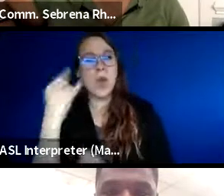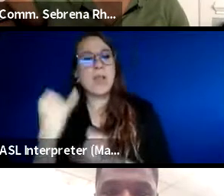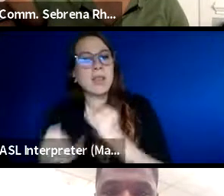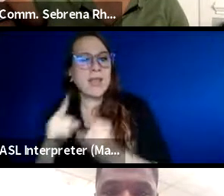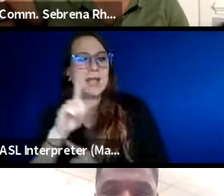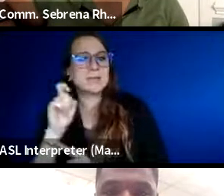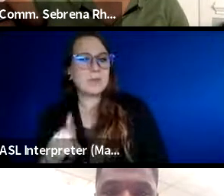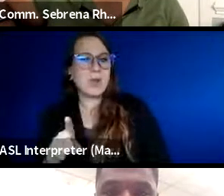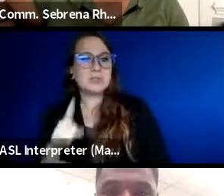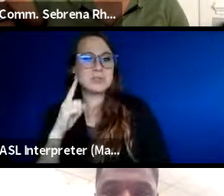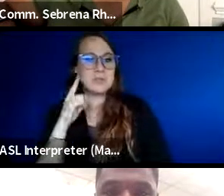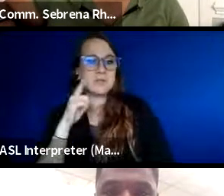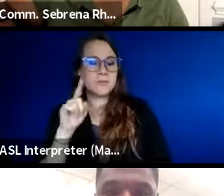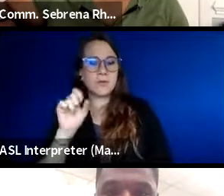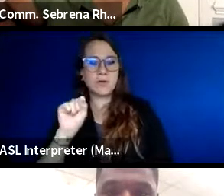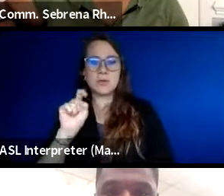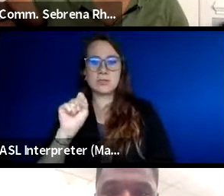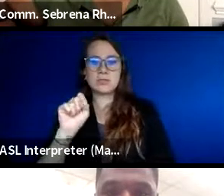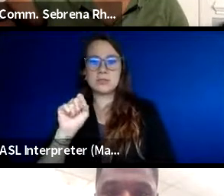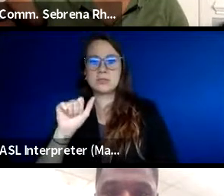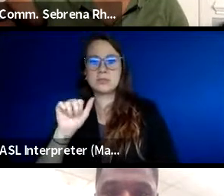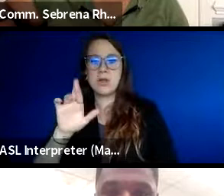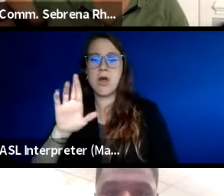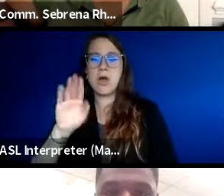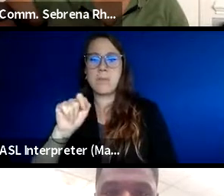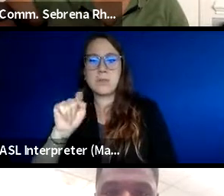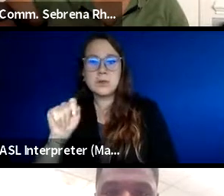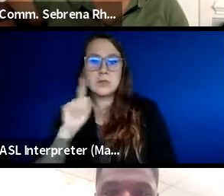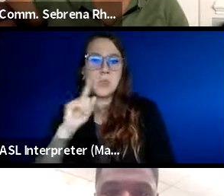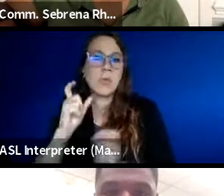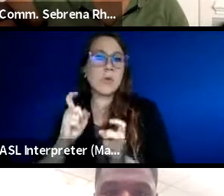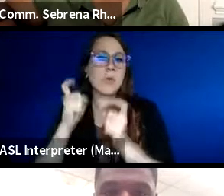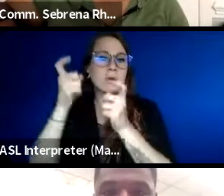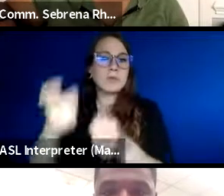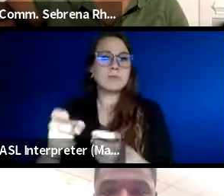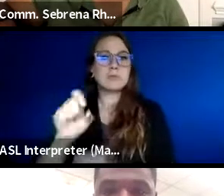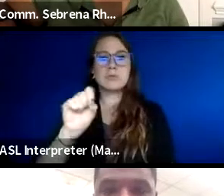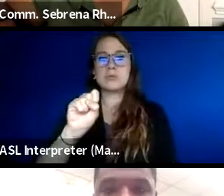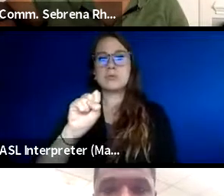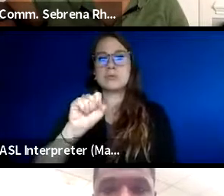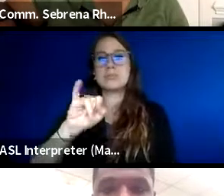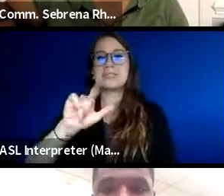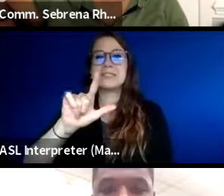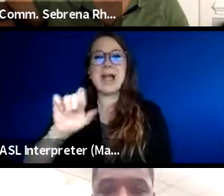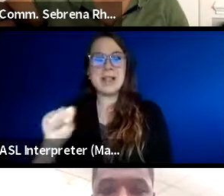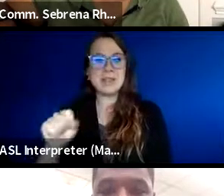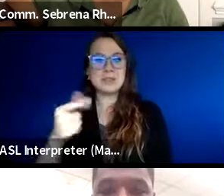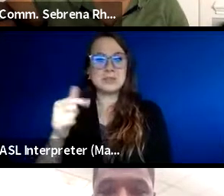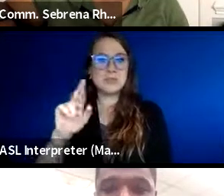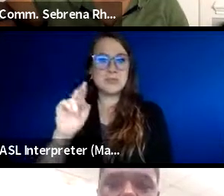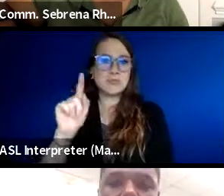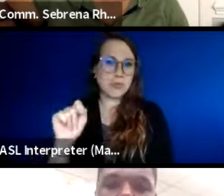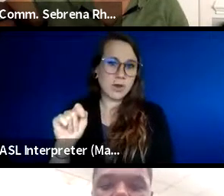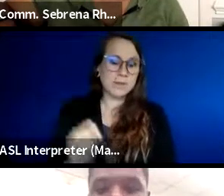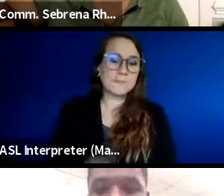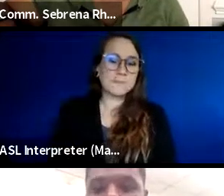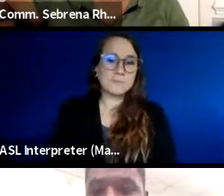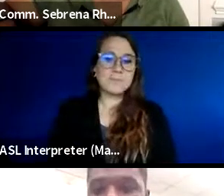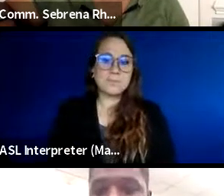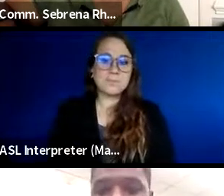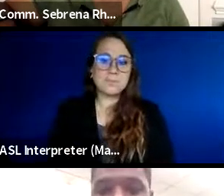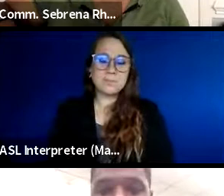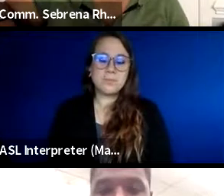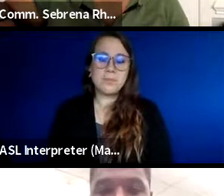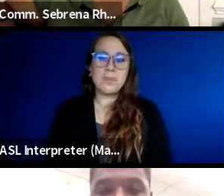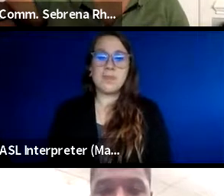on the Starburst. And then we'll give the mic over to Silas Grant from the Ward 5 Council Member's Office.